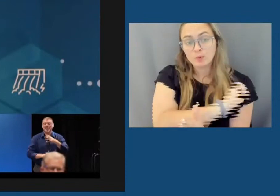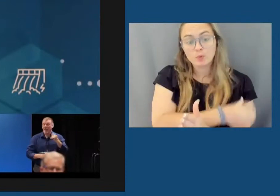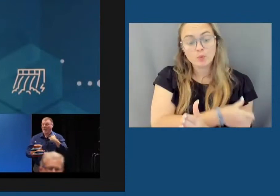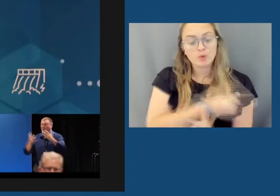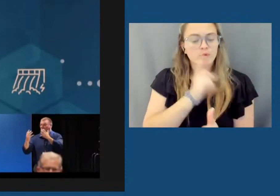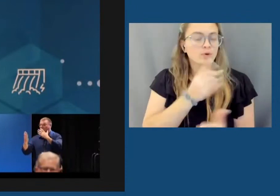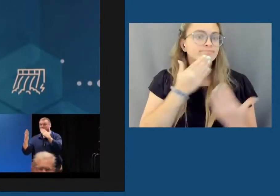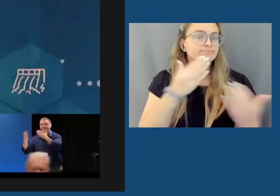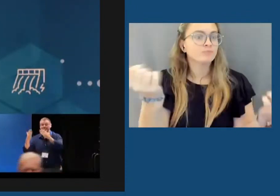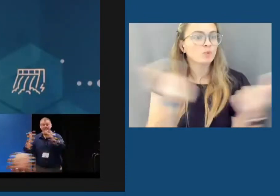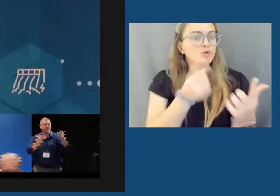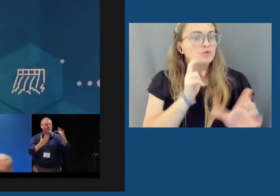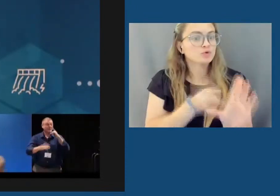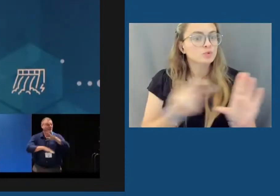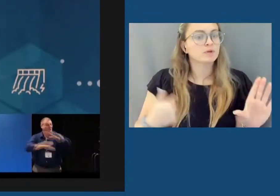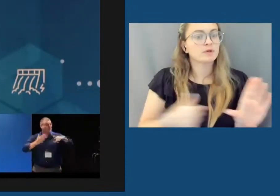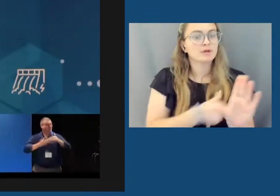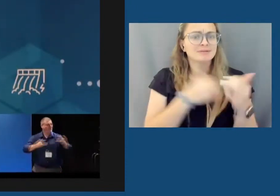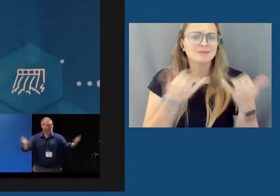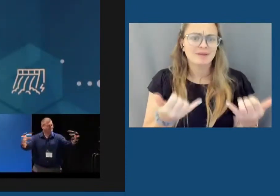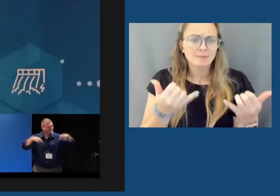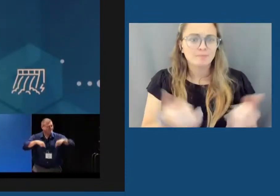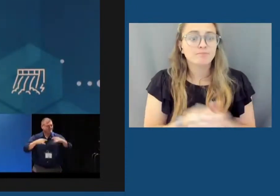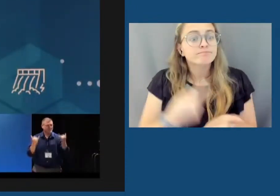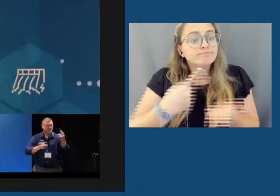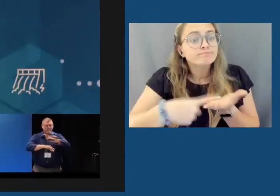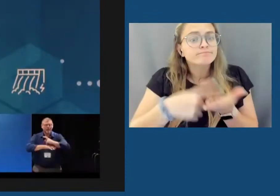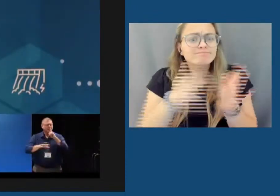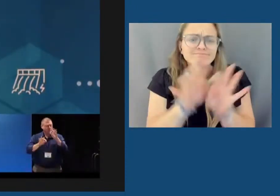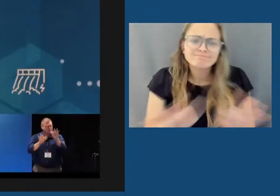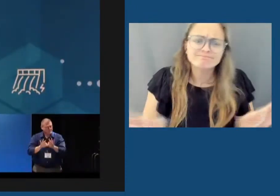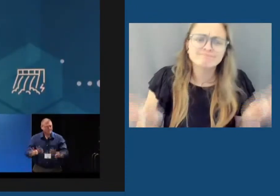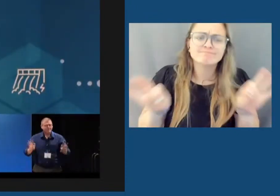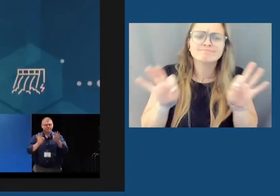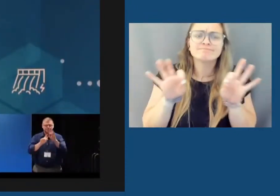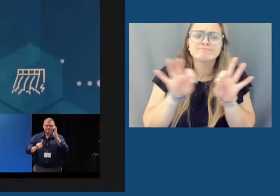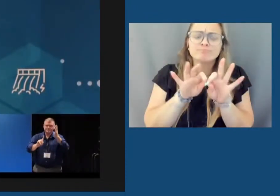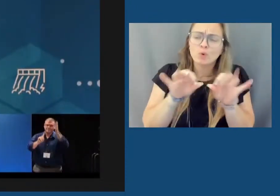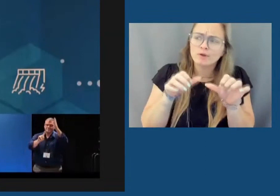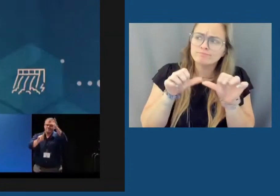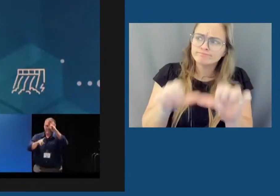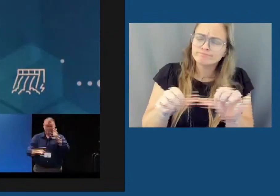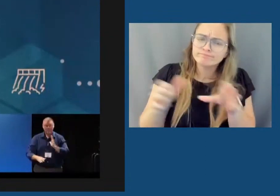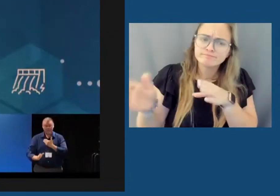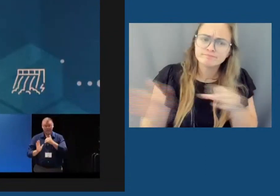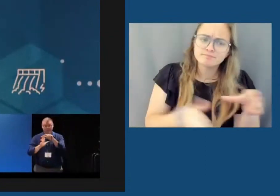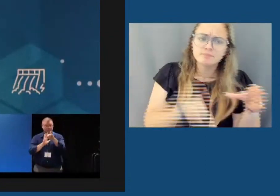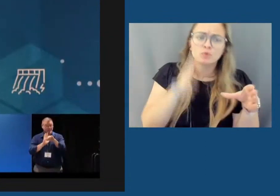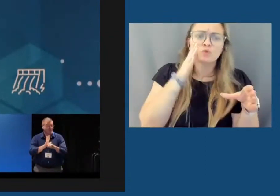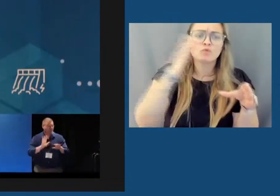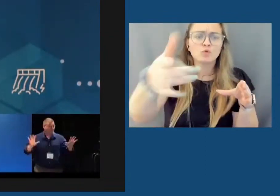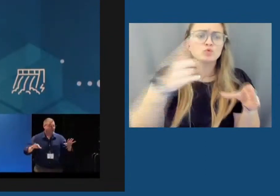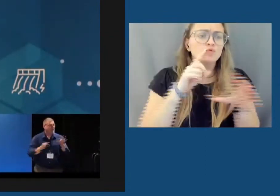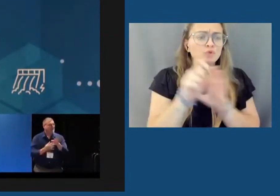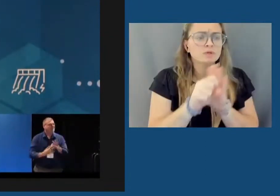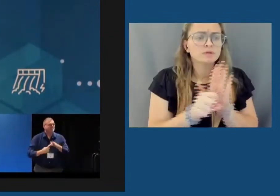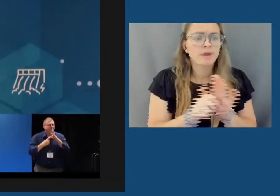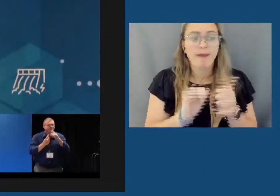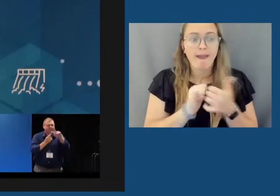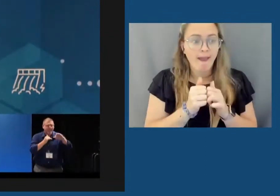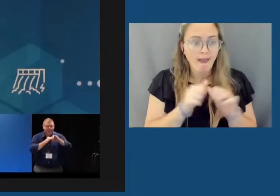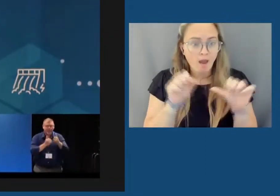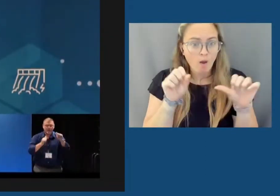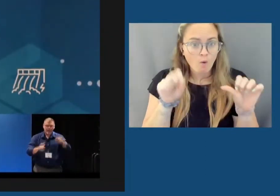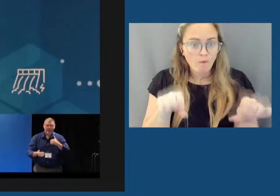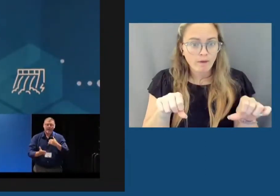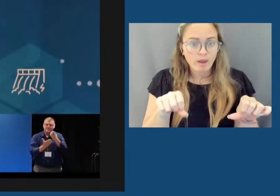you all for joining us today to discuss a critical path forward for our state, specifically how we can have